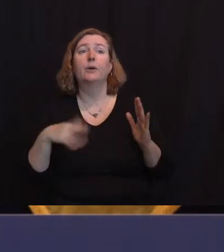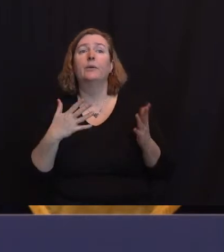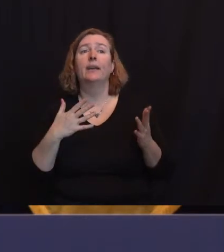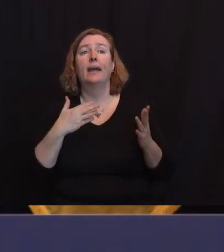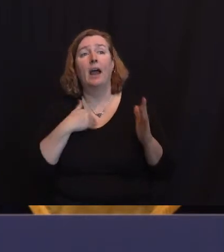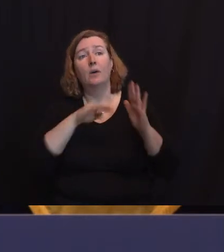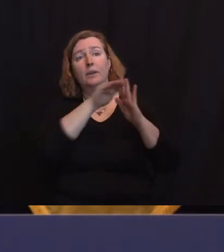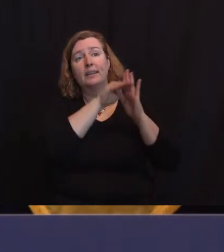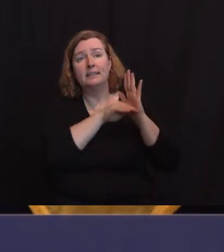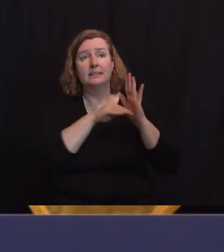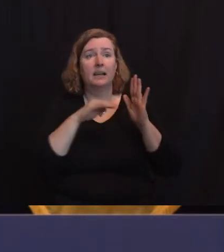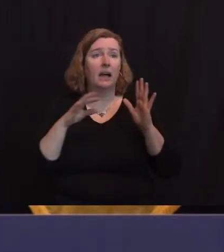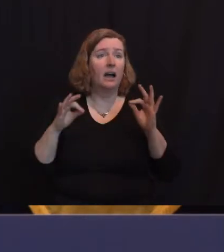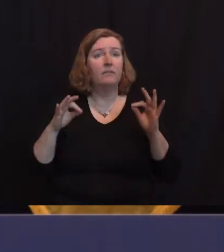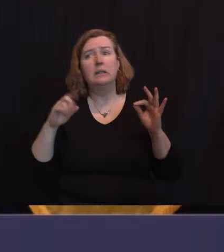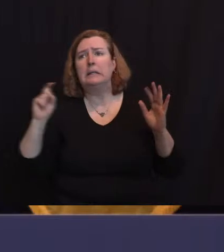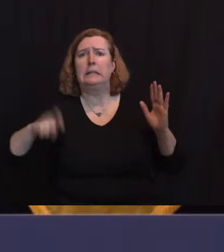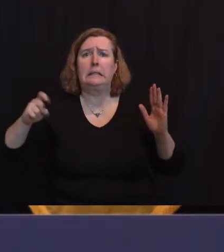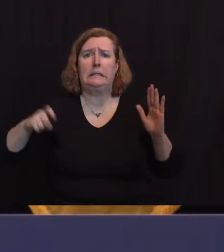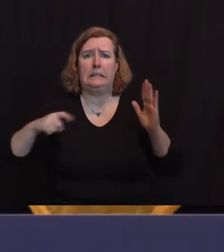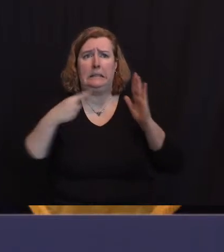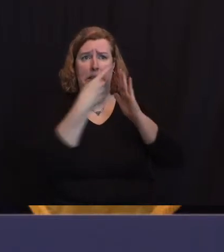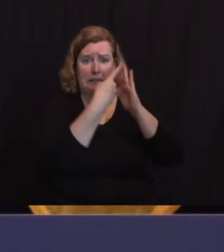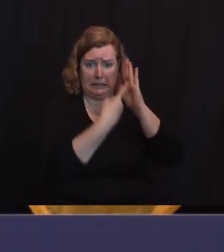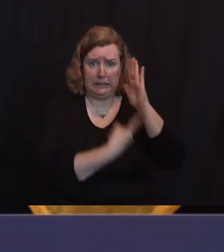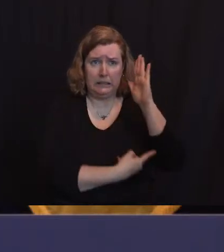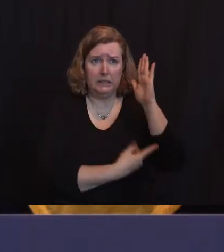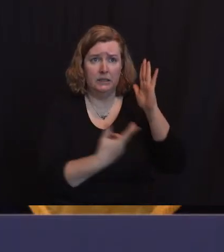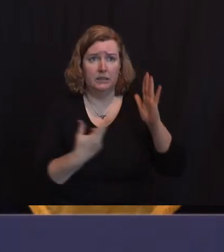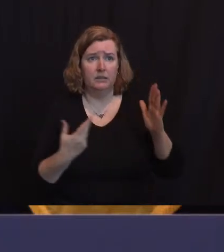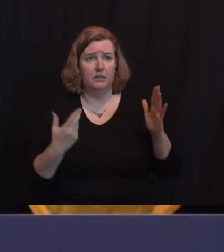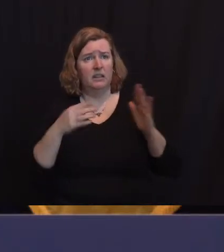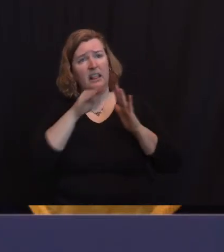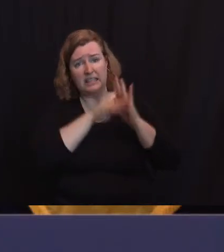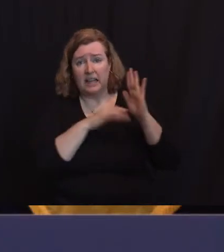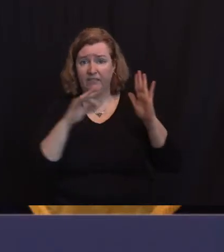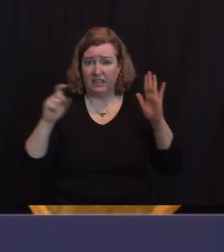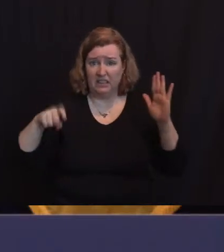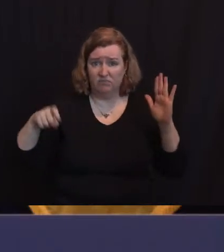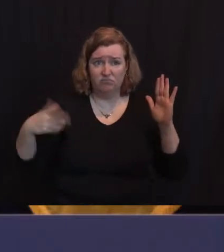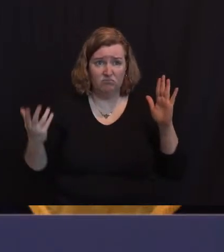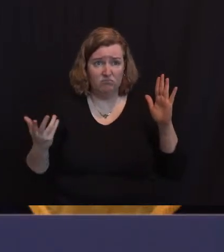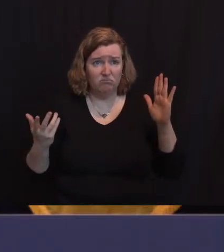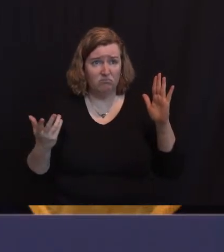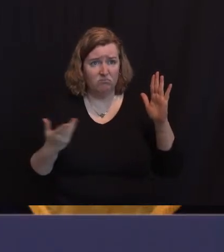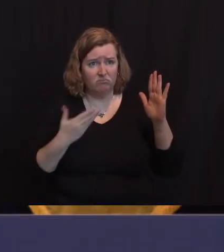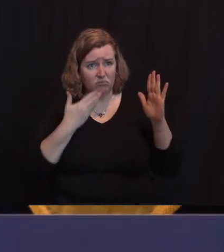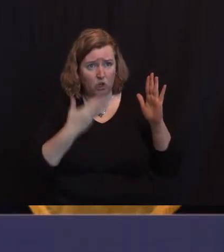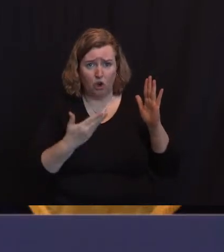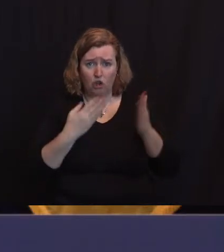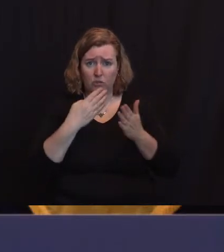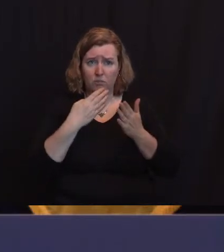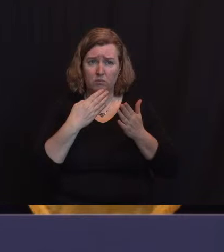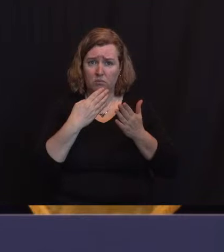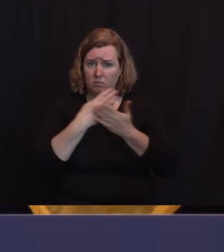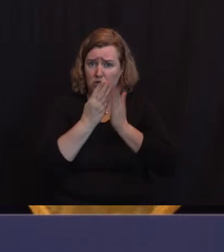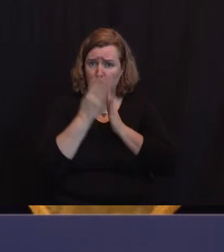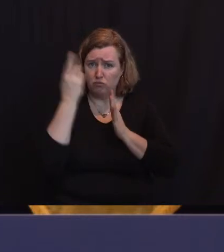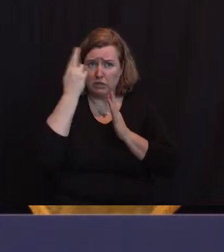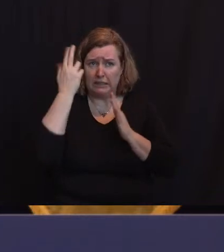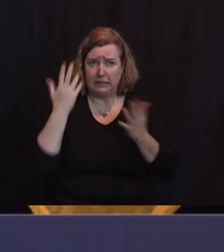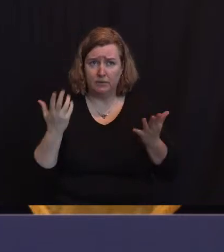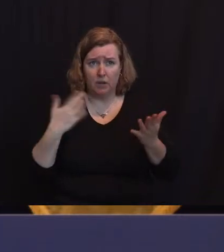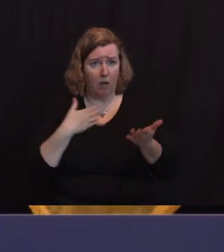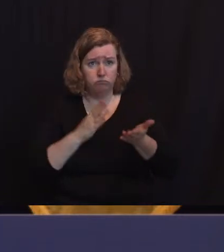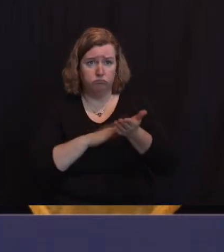state that even our very, I believe, good budget, and I want to give Paul Sarlo a particular